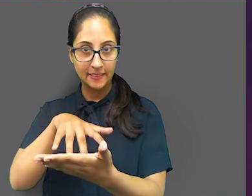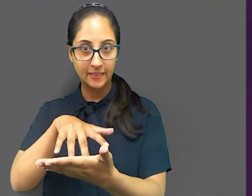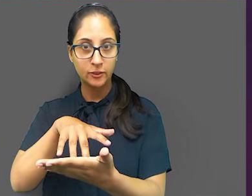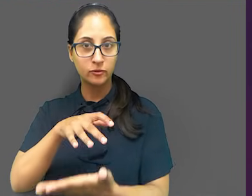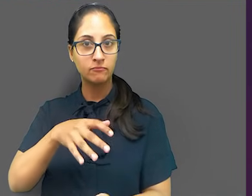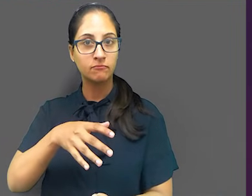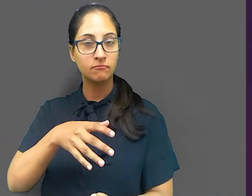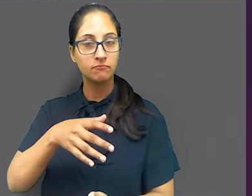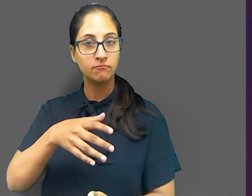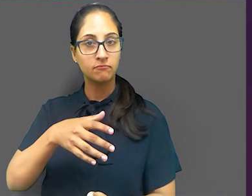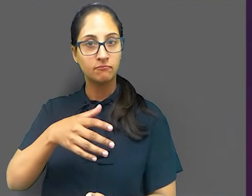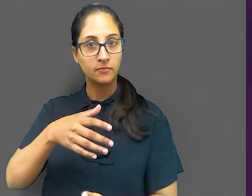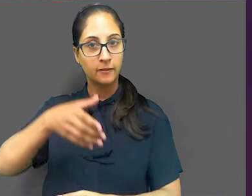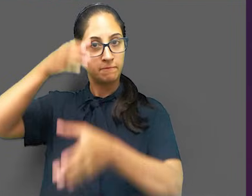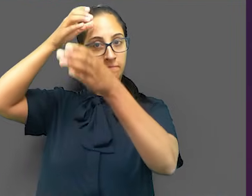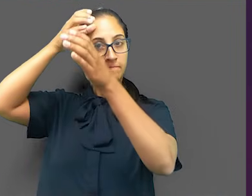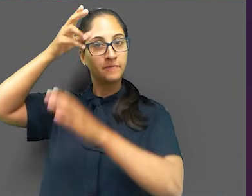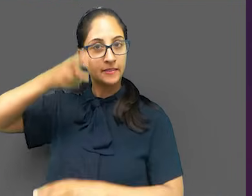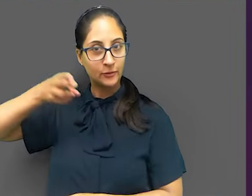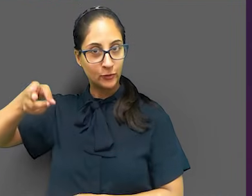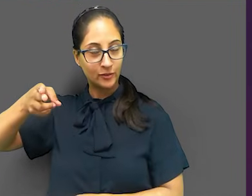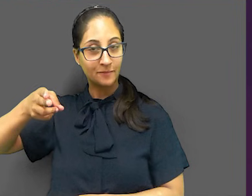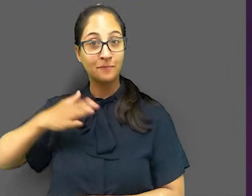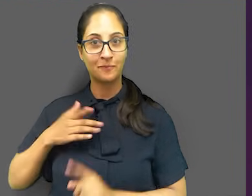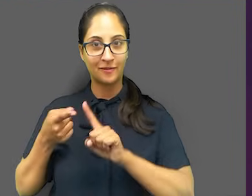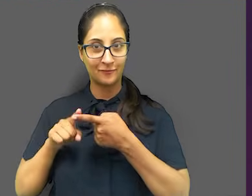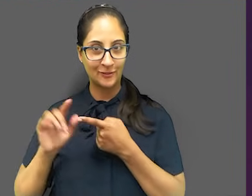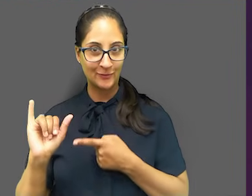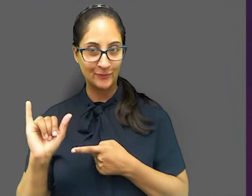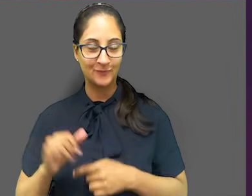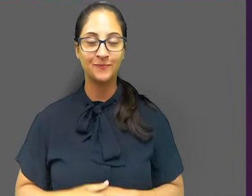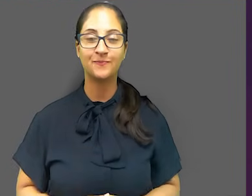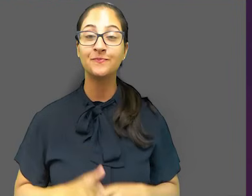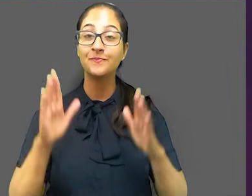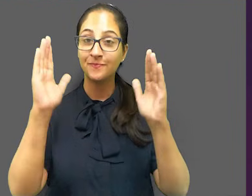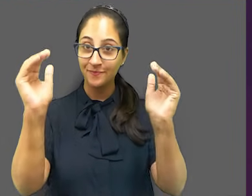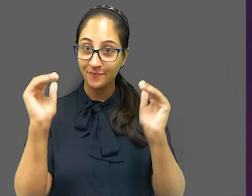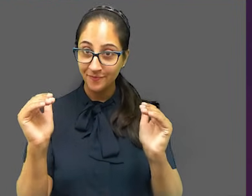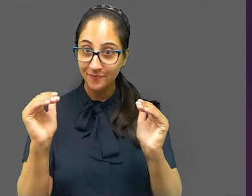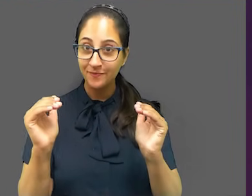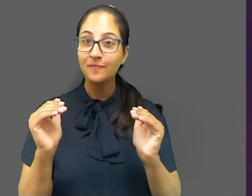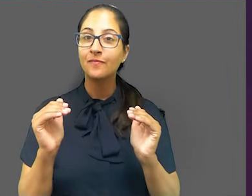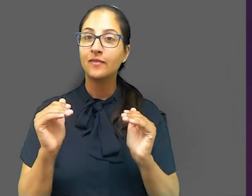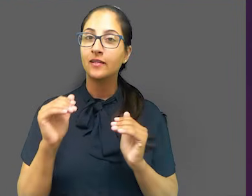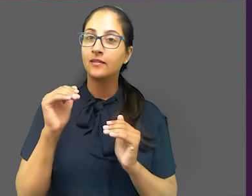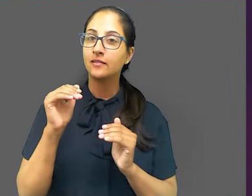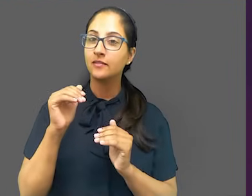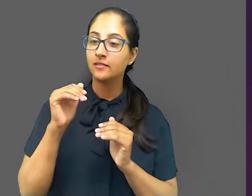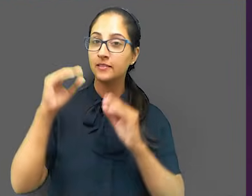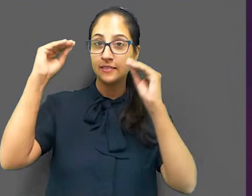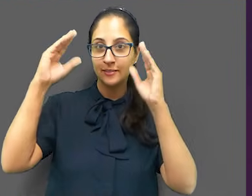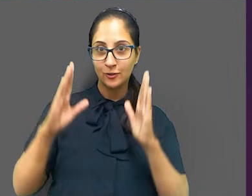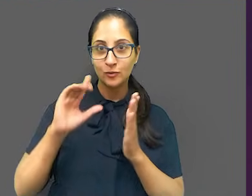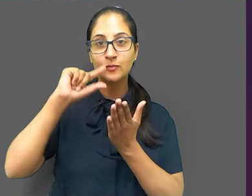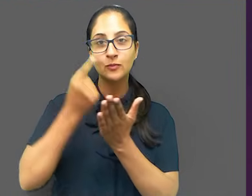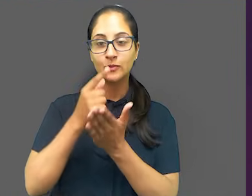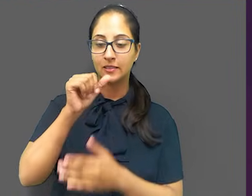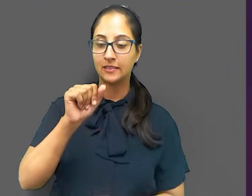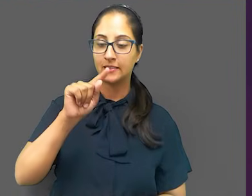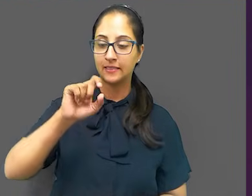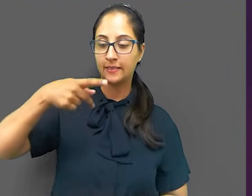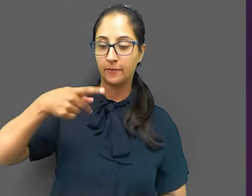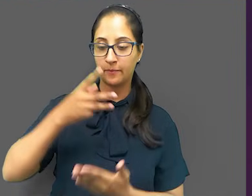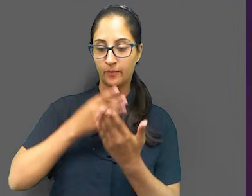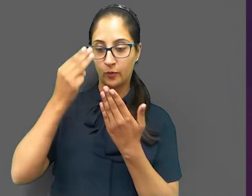mine. We will then continue with a conversation with some of my colleagues and graduates from the STEP program, where we'll discuss Maulana